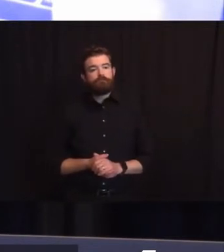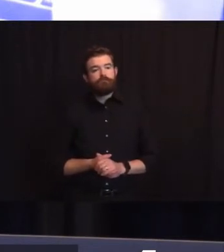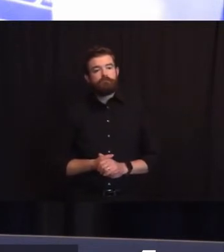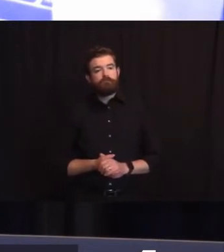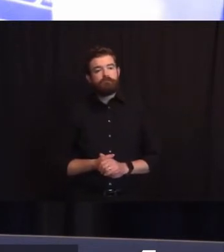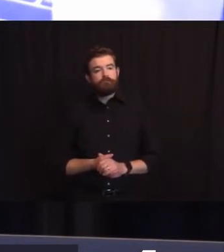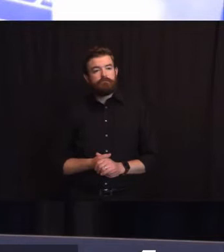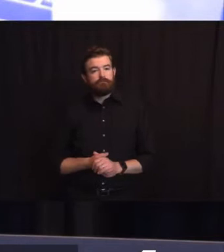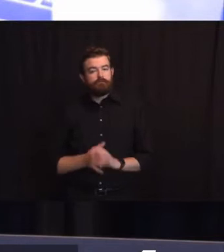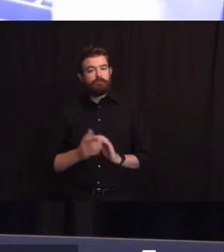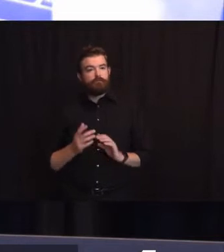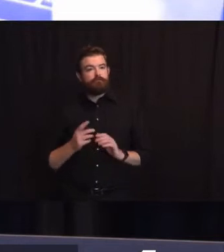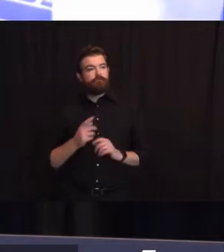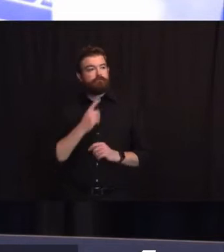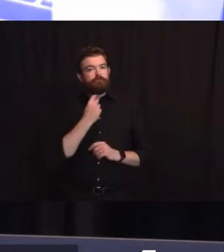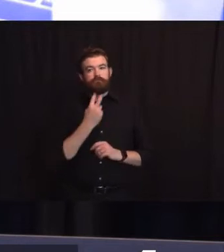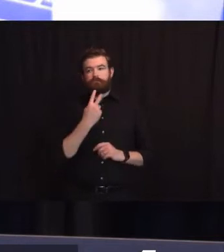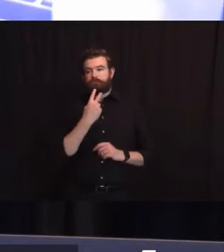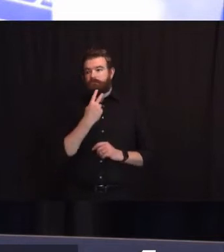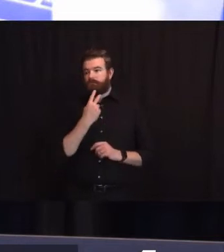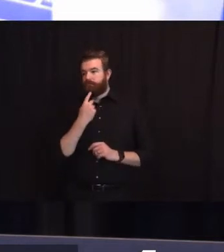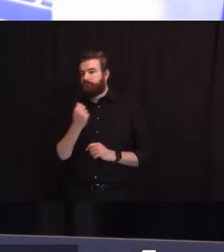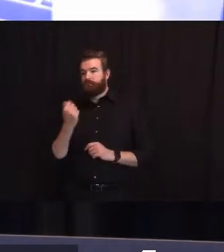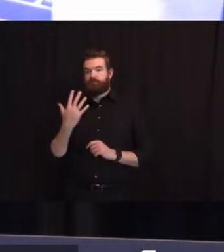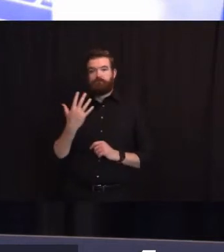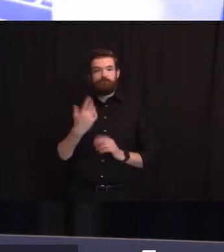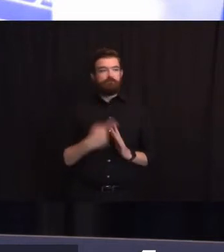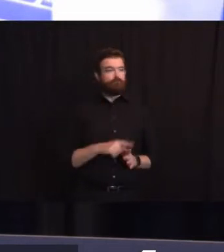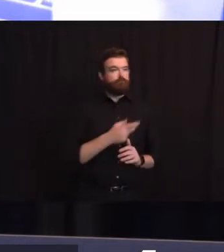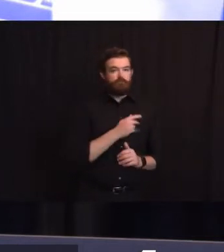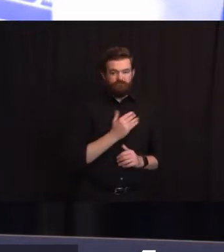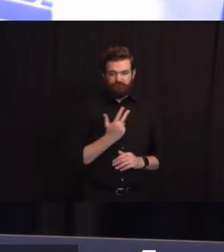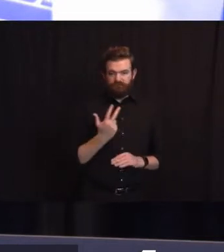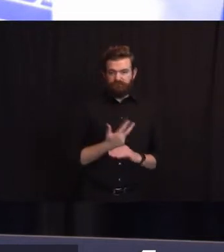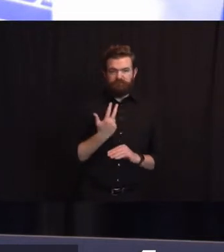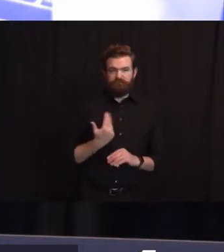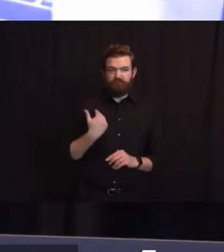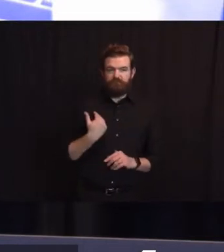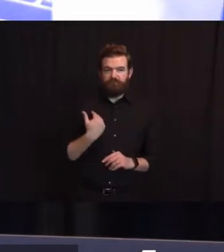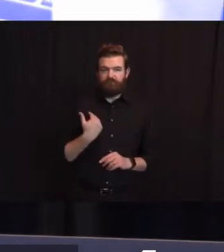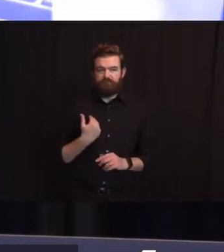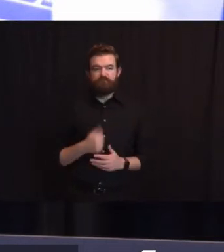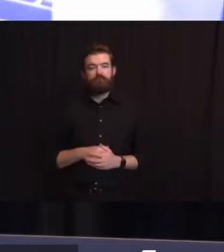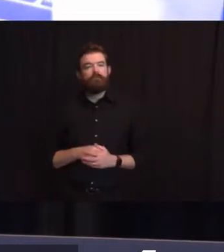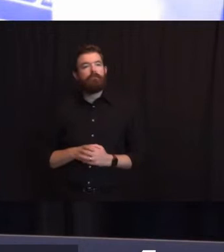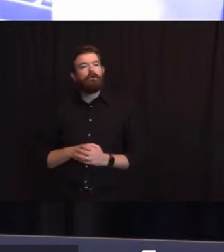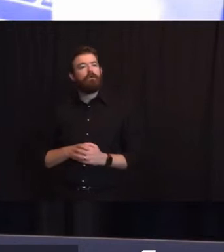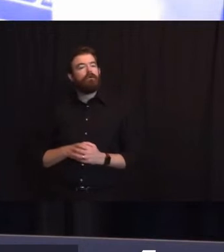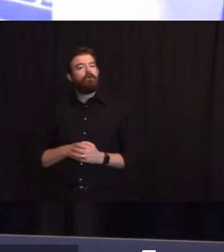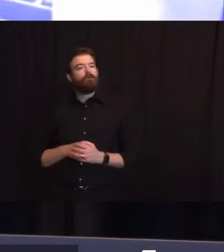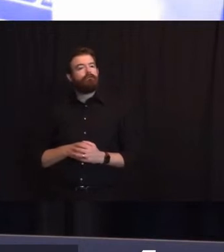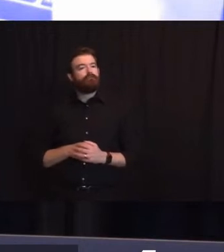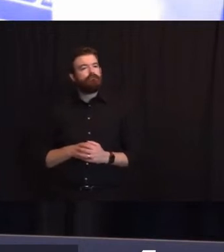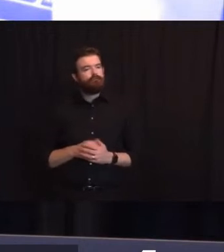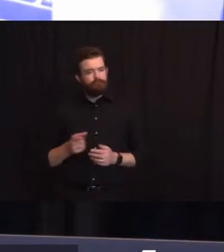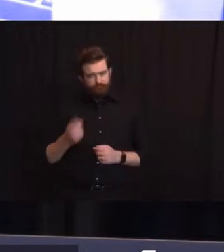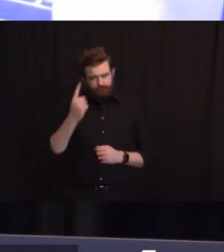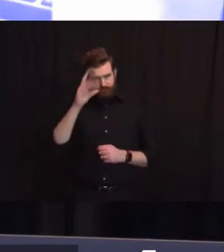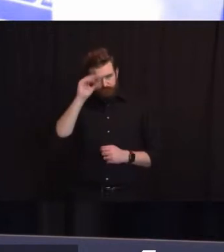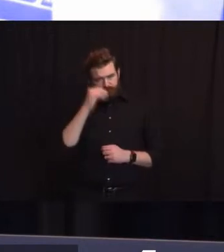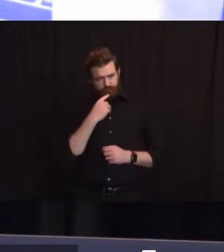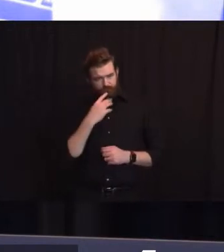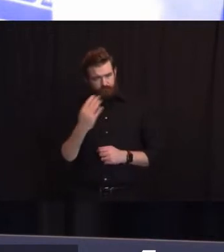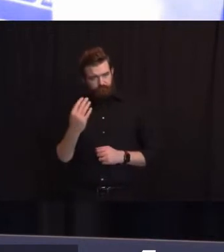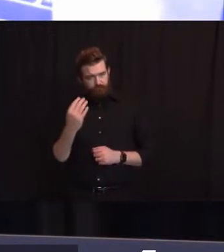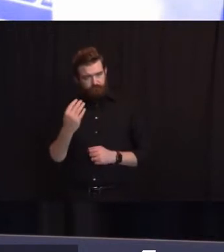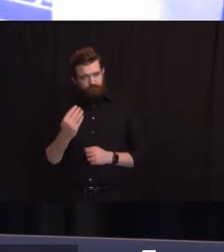and kids are lining up. We actually have one example of a child, a 14-year-old, telling their mother, you better come with me, you